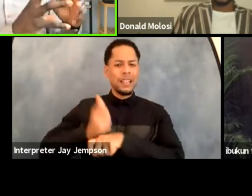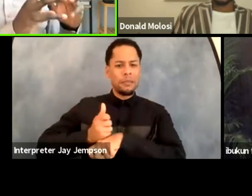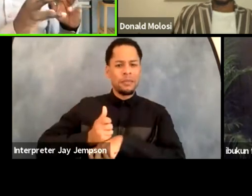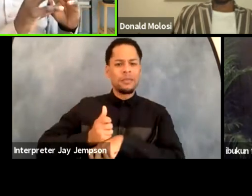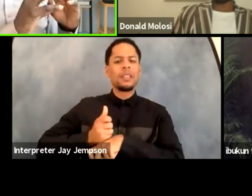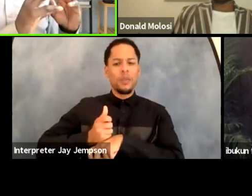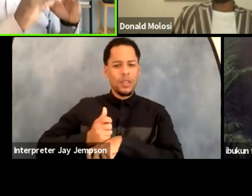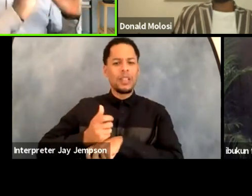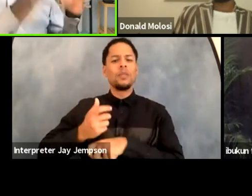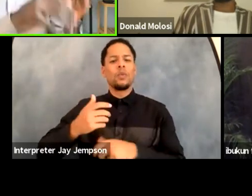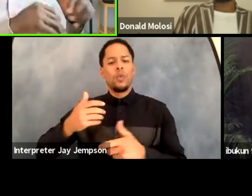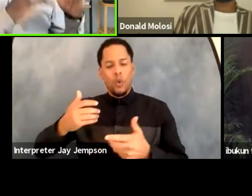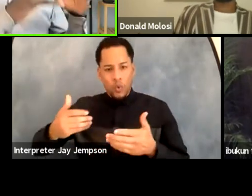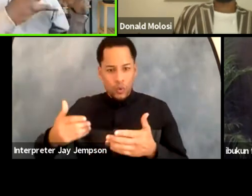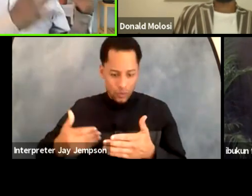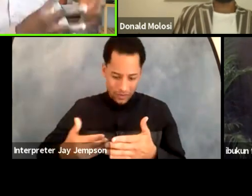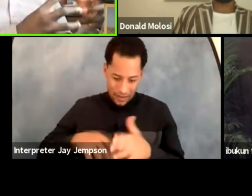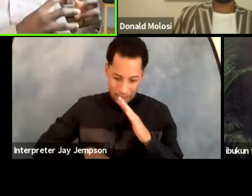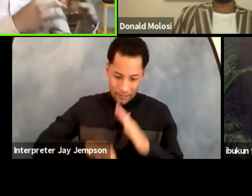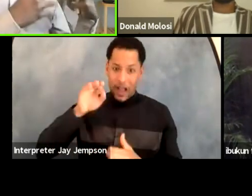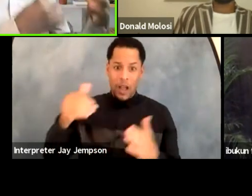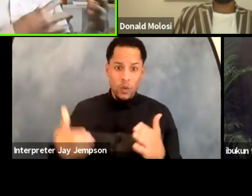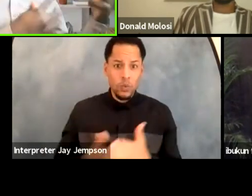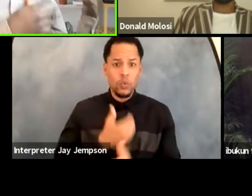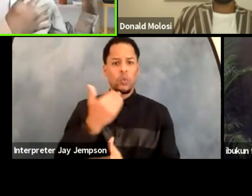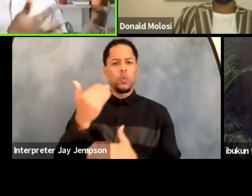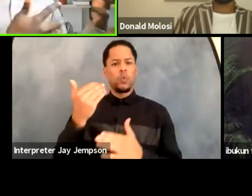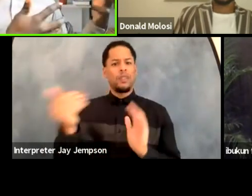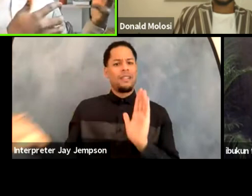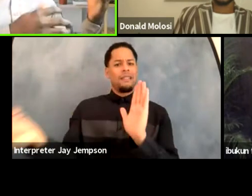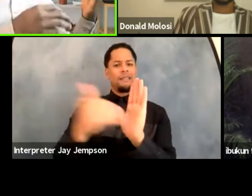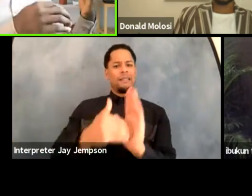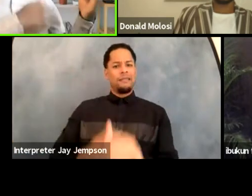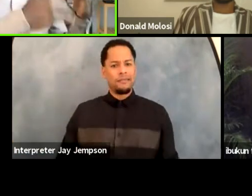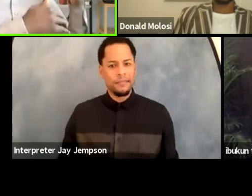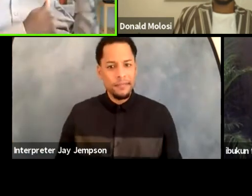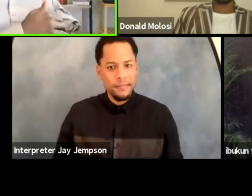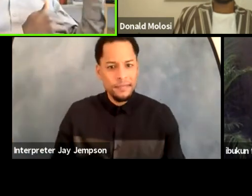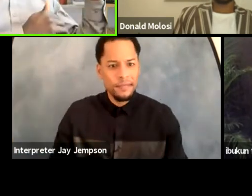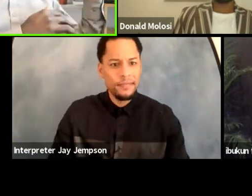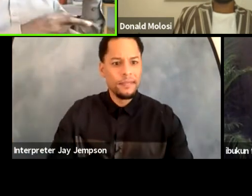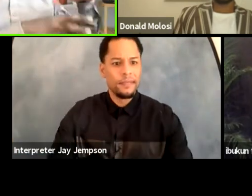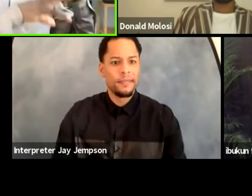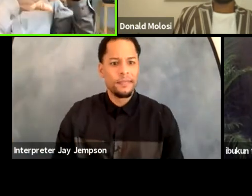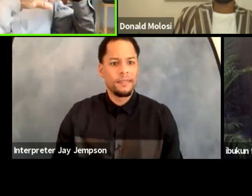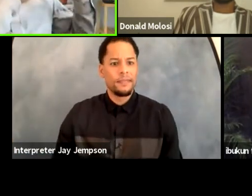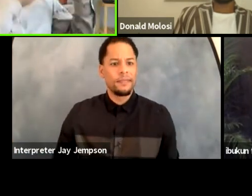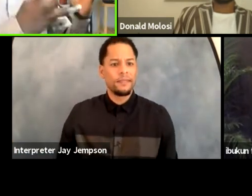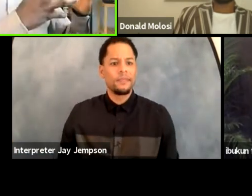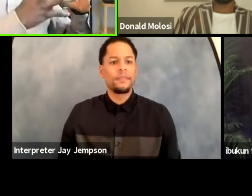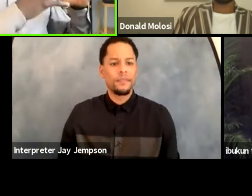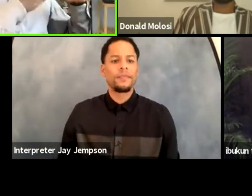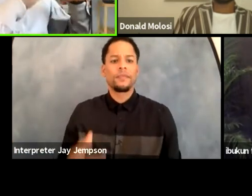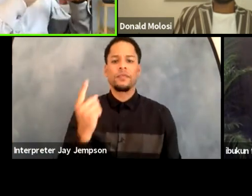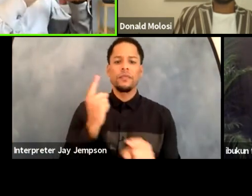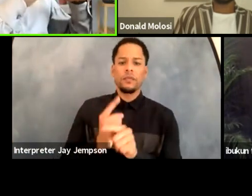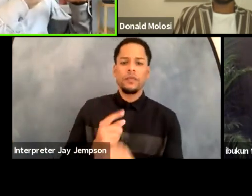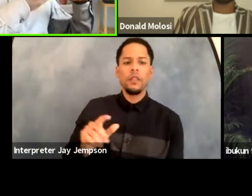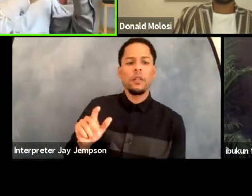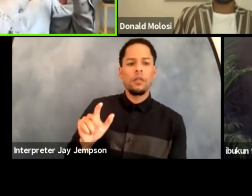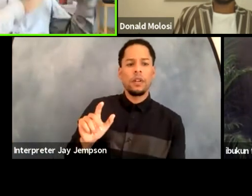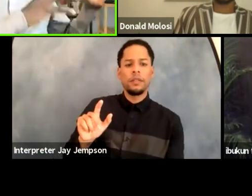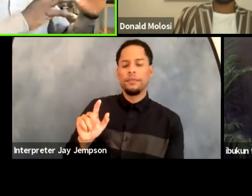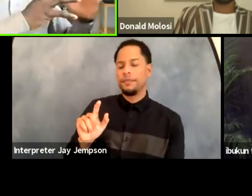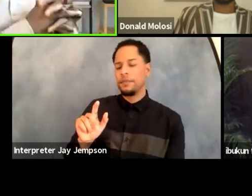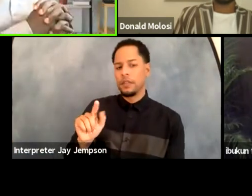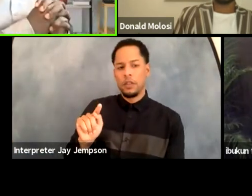Thank you for also bringing more nuance to the idea of space, so that it's not just physical space. You're talking space from